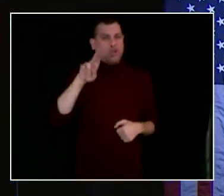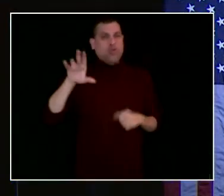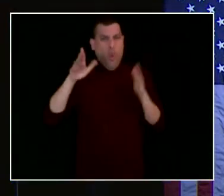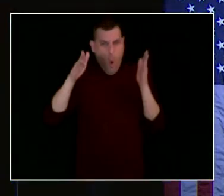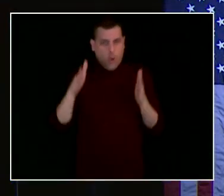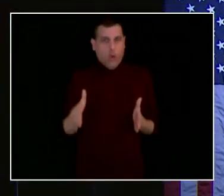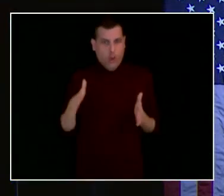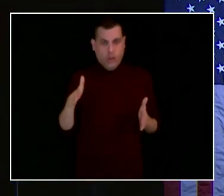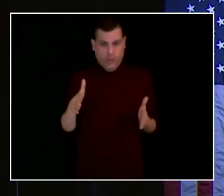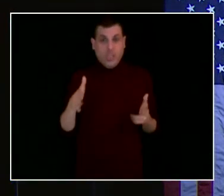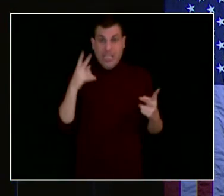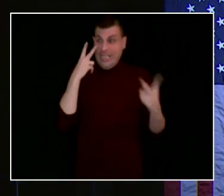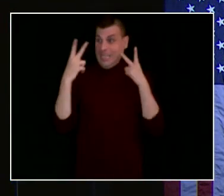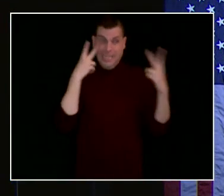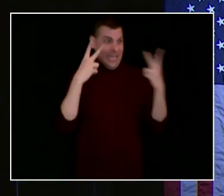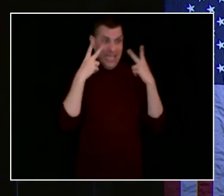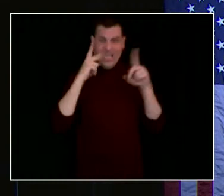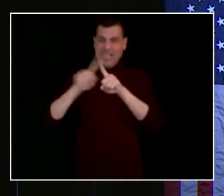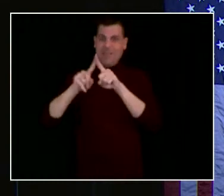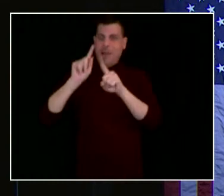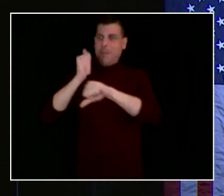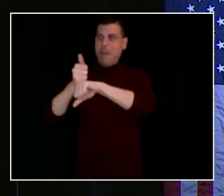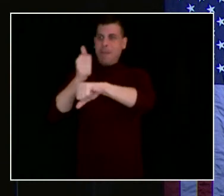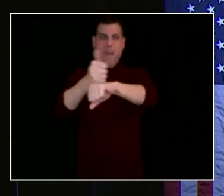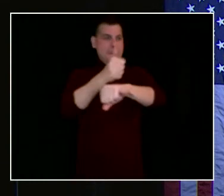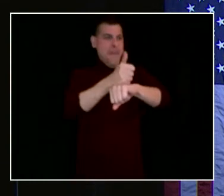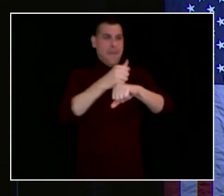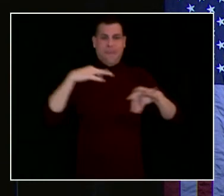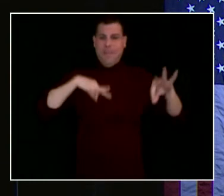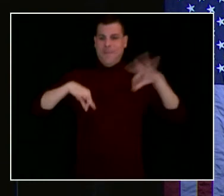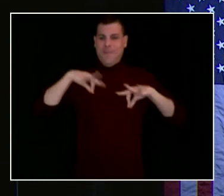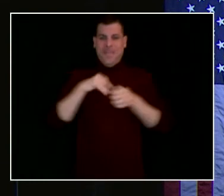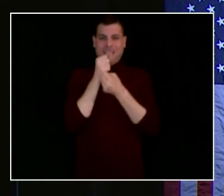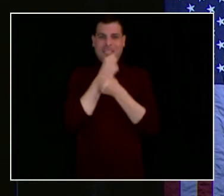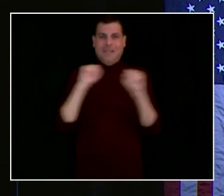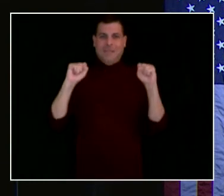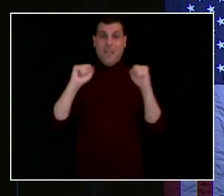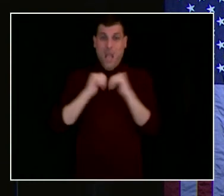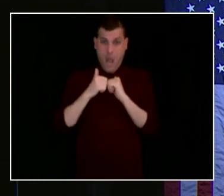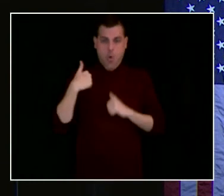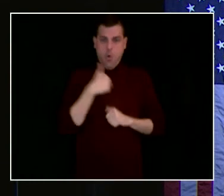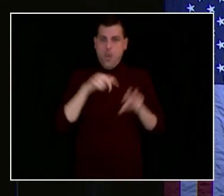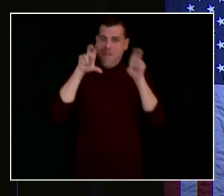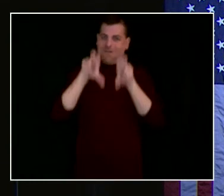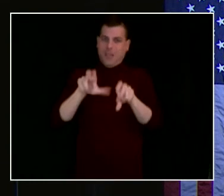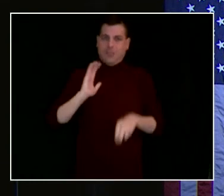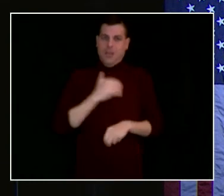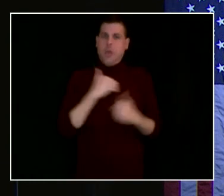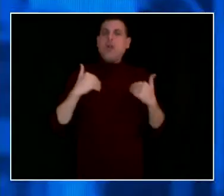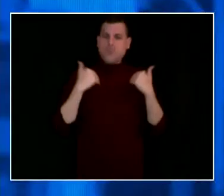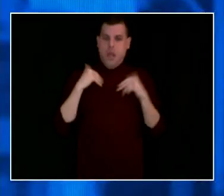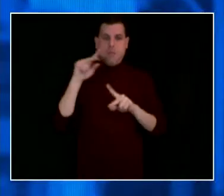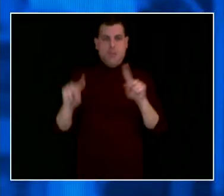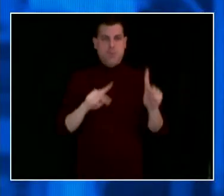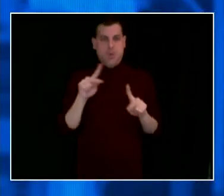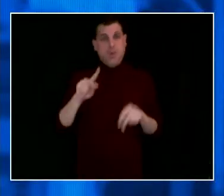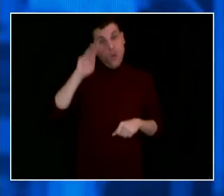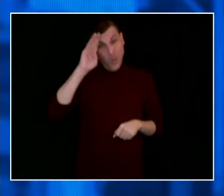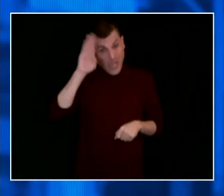new approach to public safety by investing in our young people. We know that if we do not